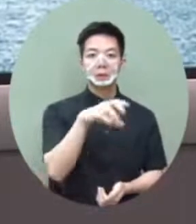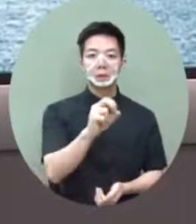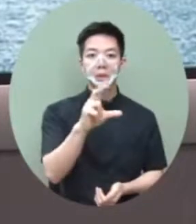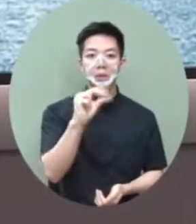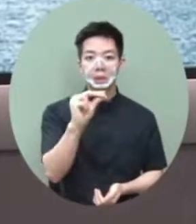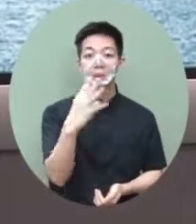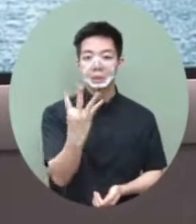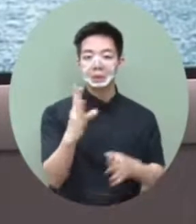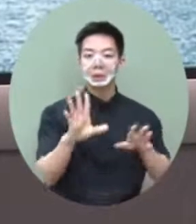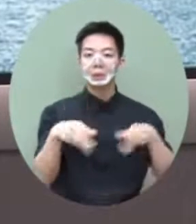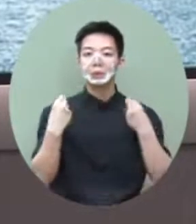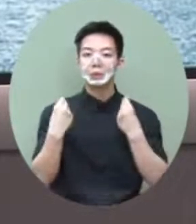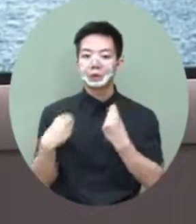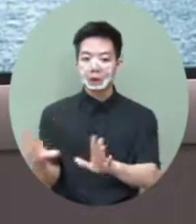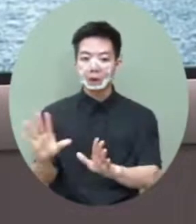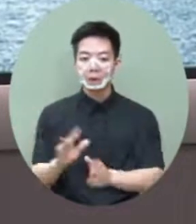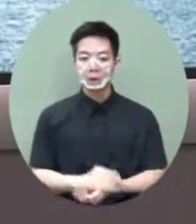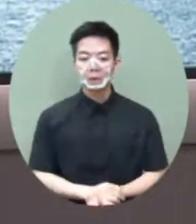In the past 24 hours,